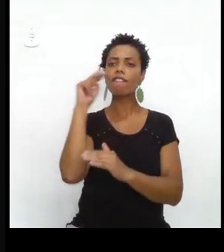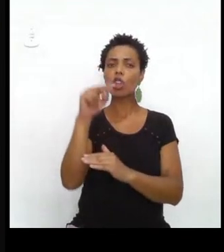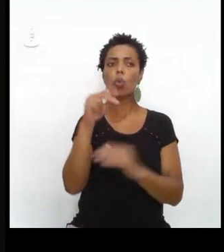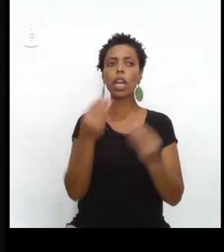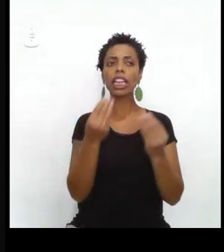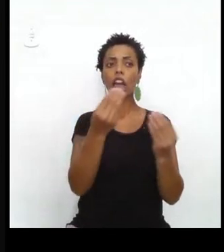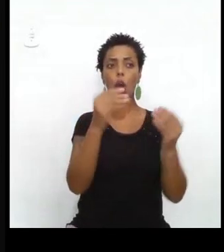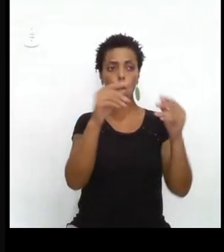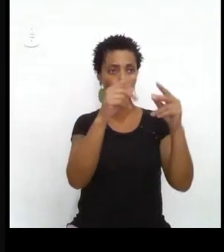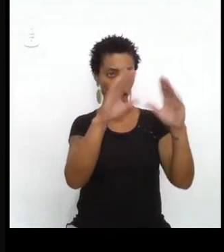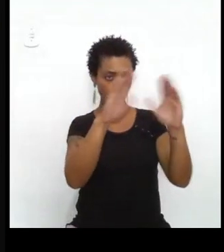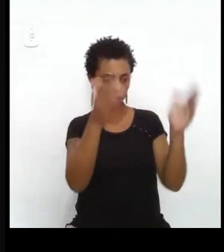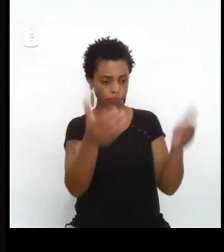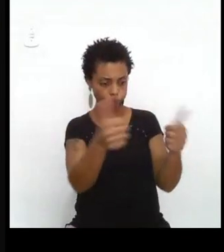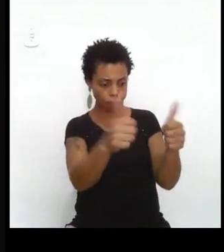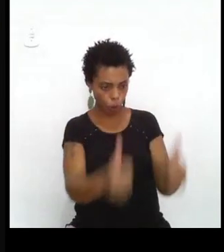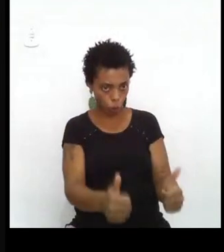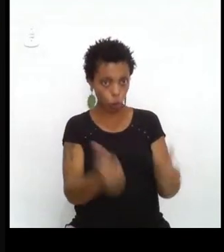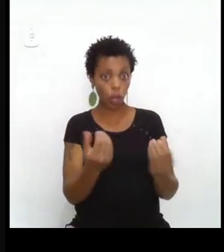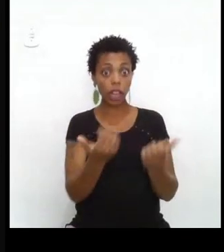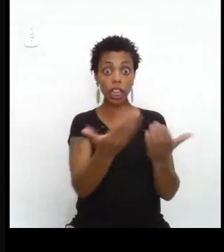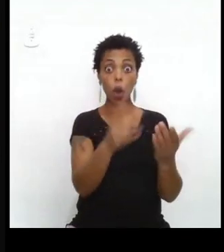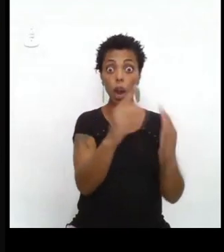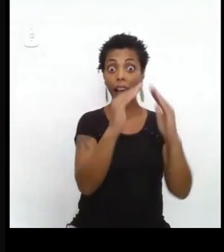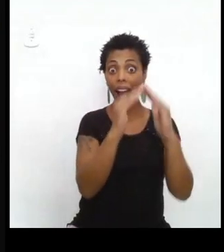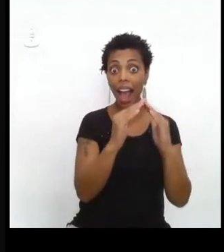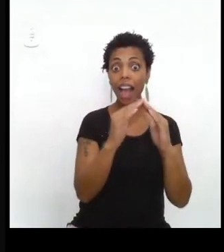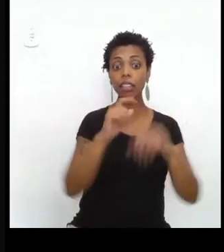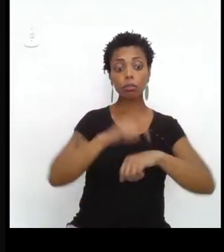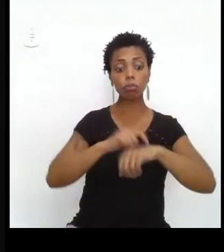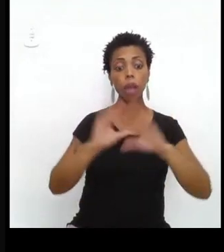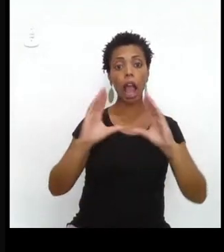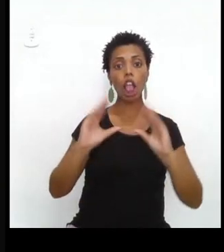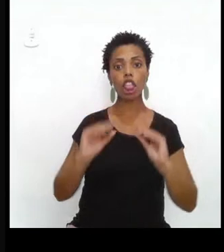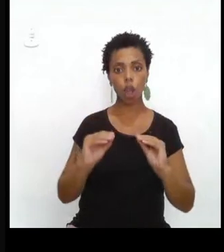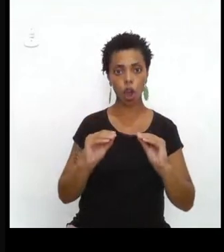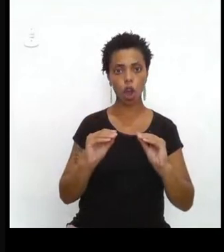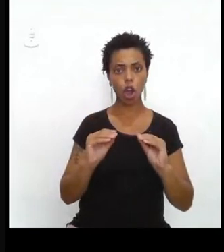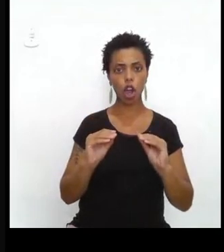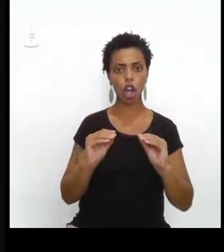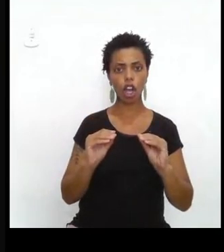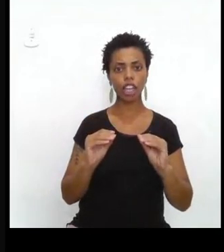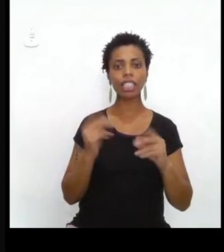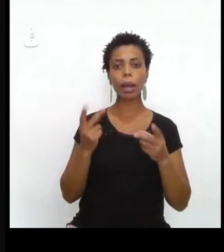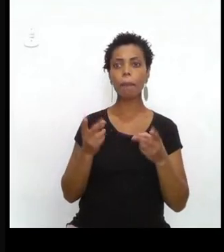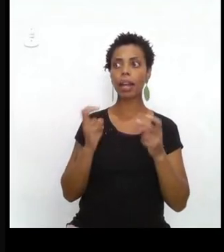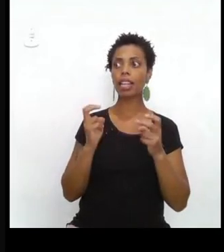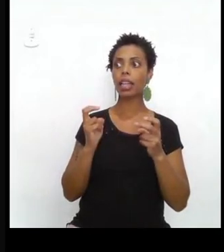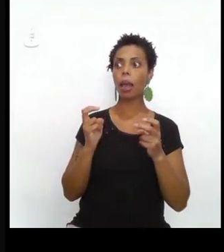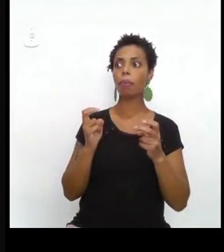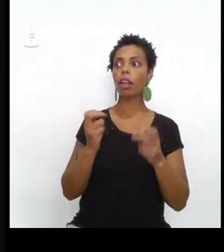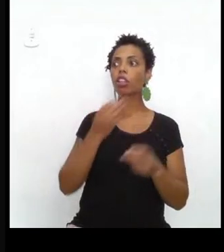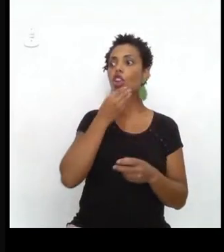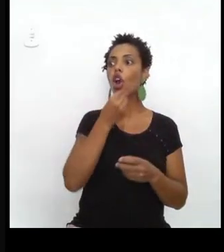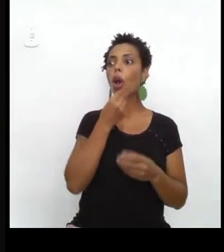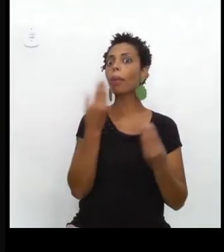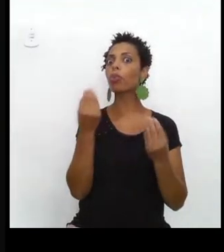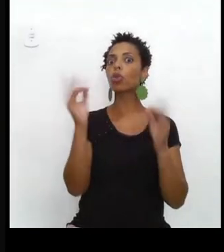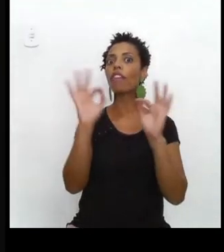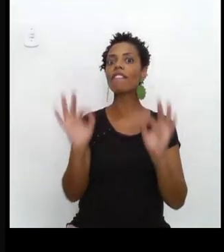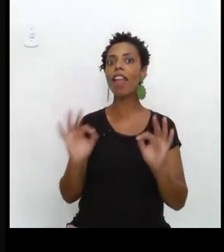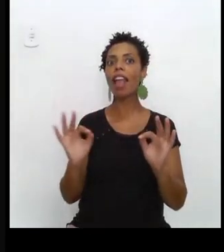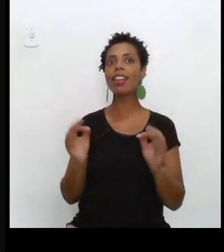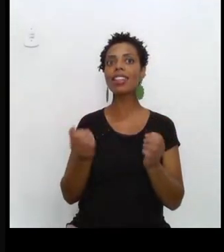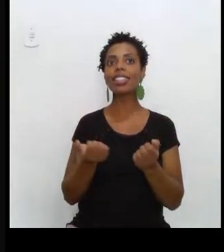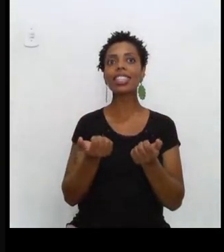call US were Just helping the Tour rare and carry on o Cainã